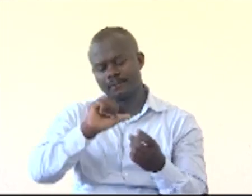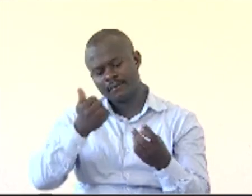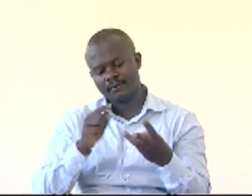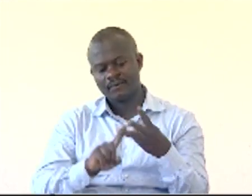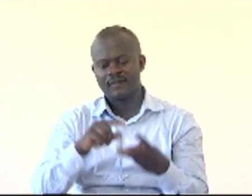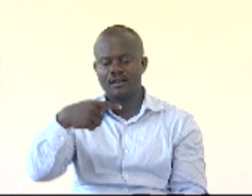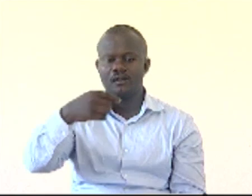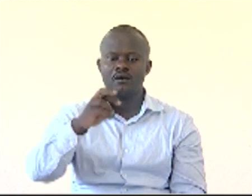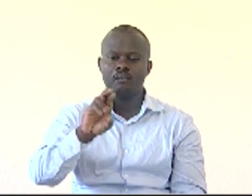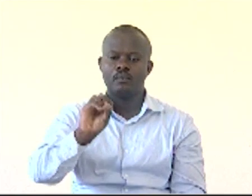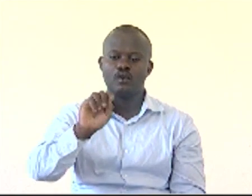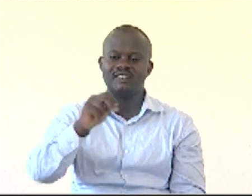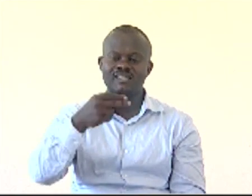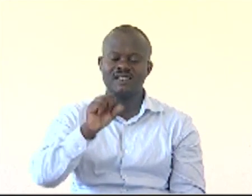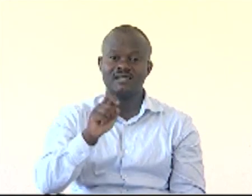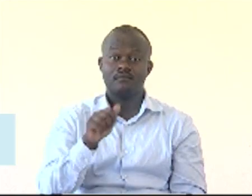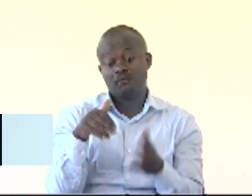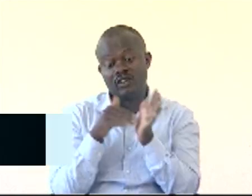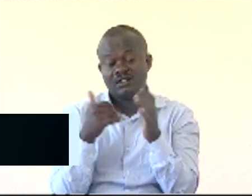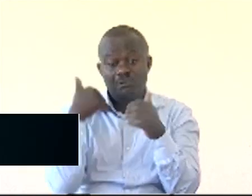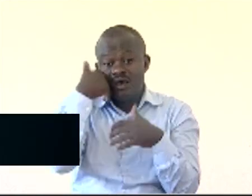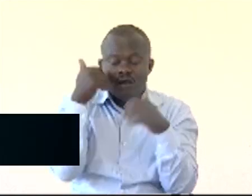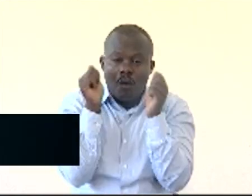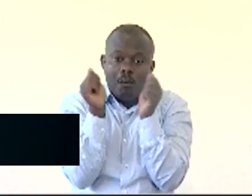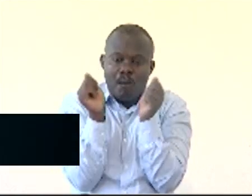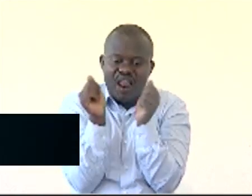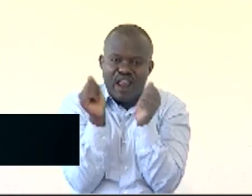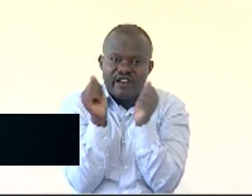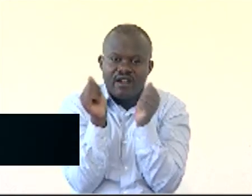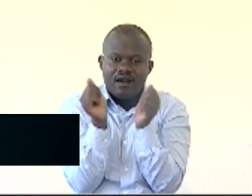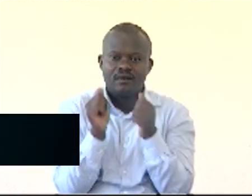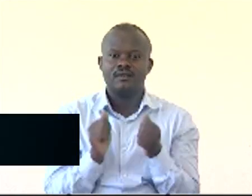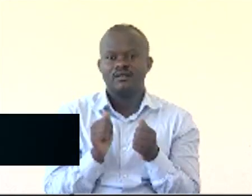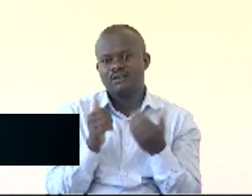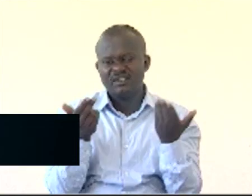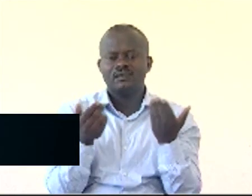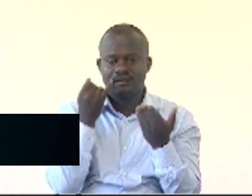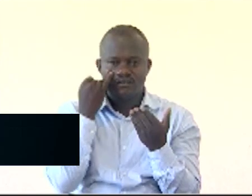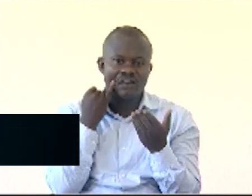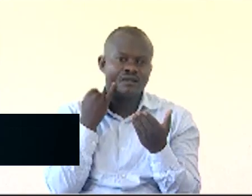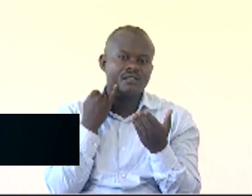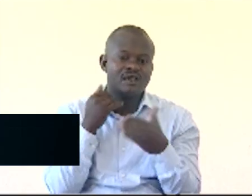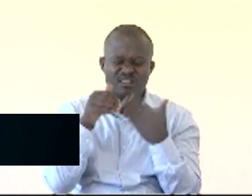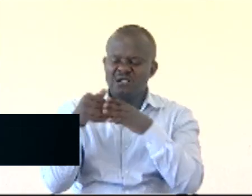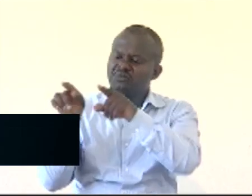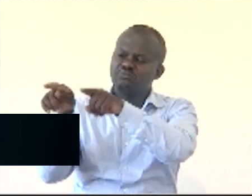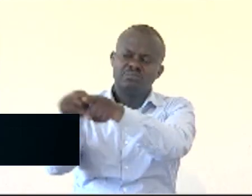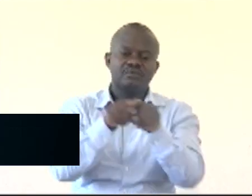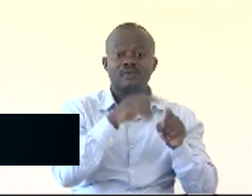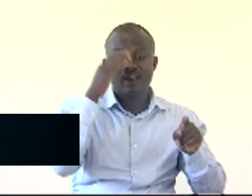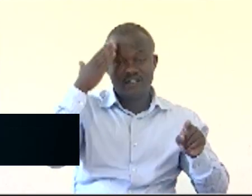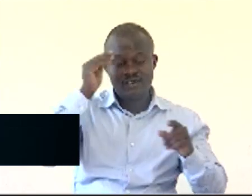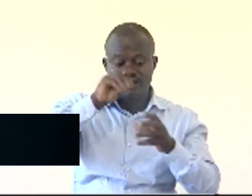we can have diseases like malaria. This one is very rampant, very common